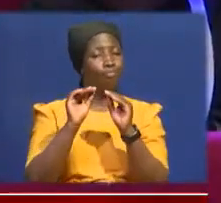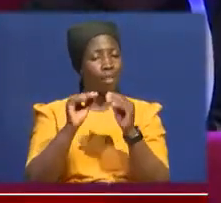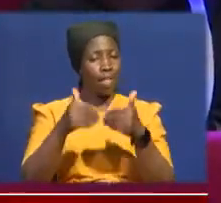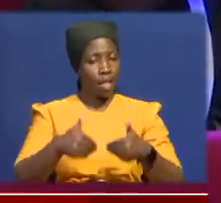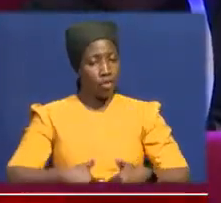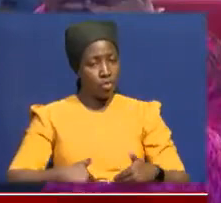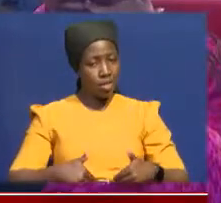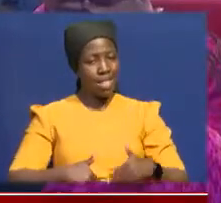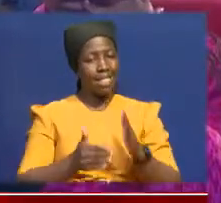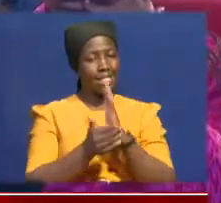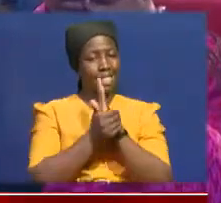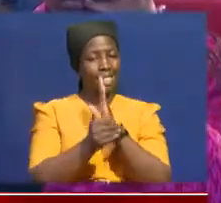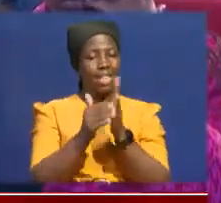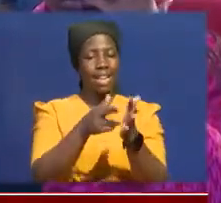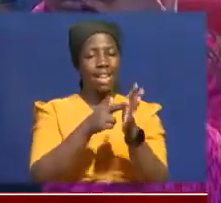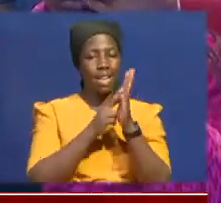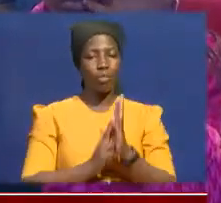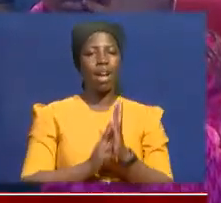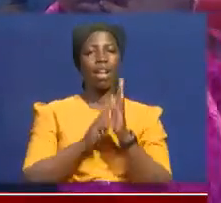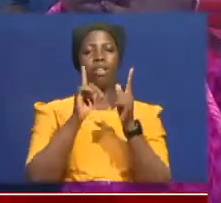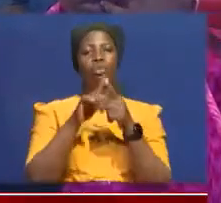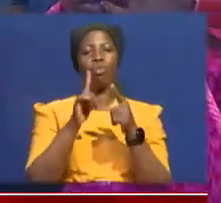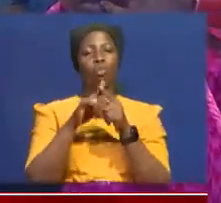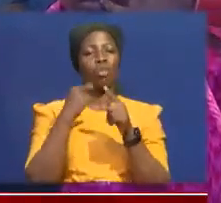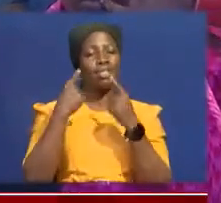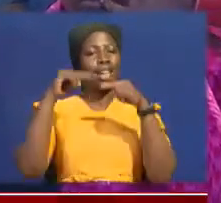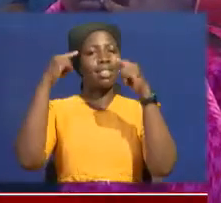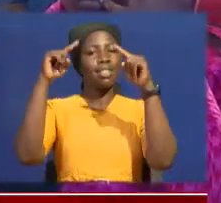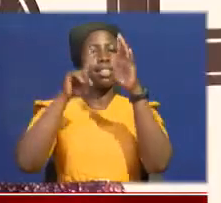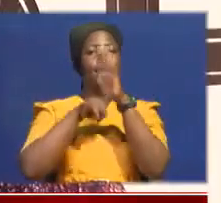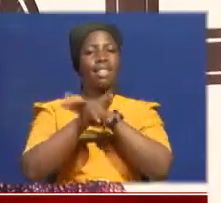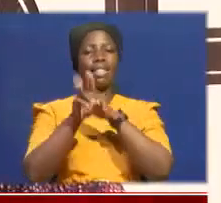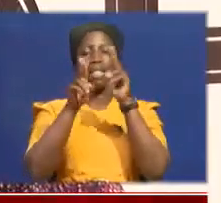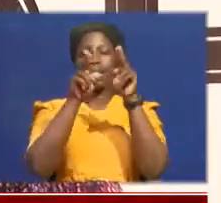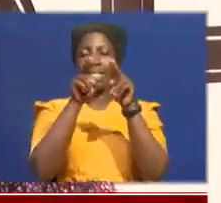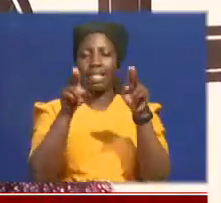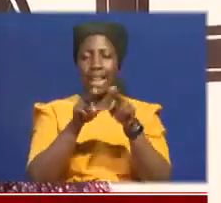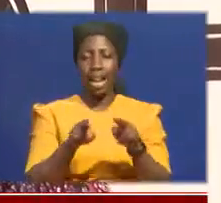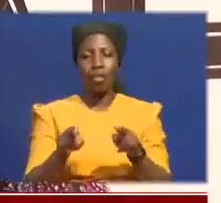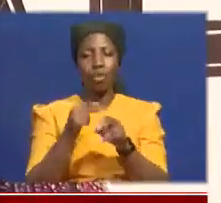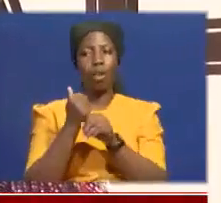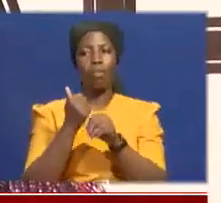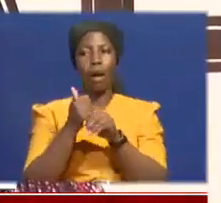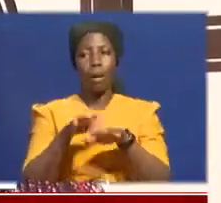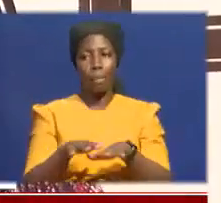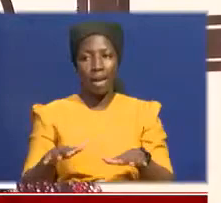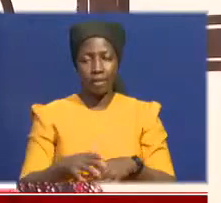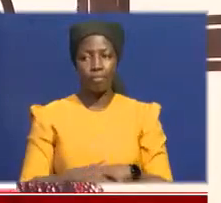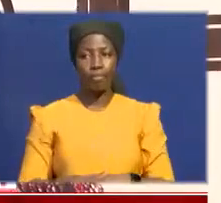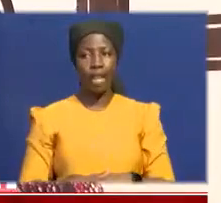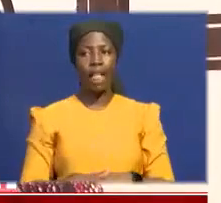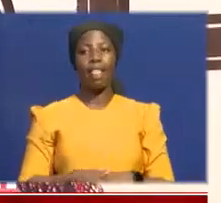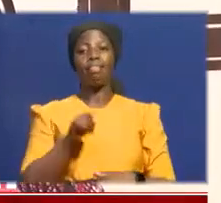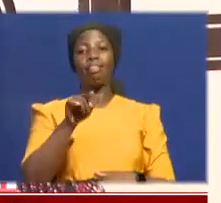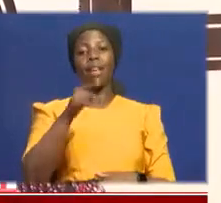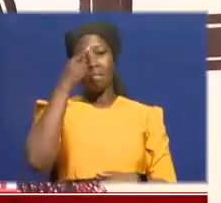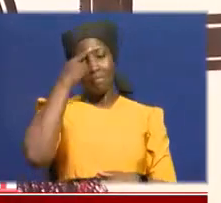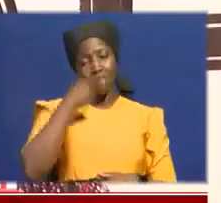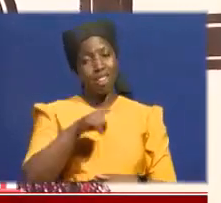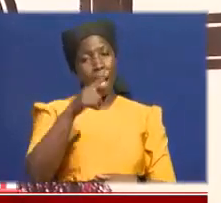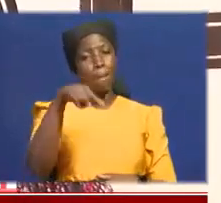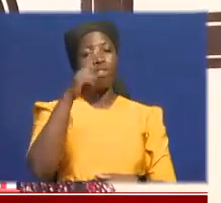skills needed to thrive in the international labor market. National Skills Development Policy, this one was approved by